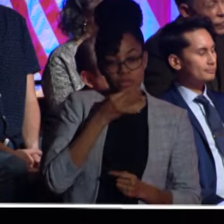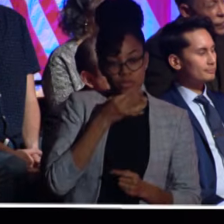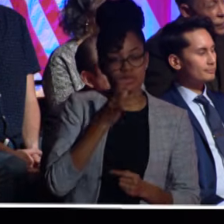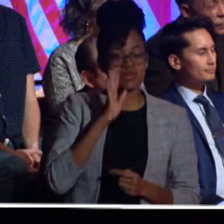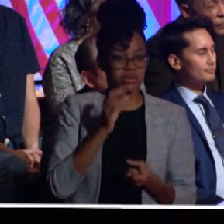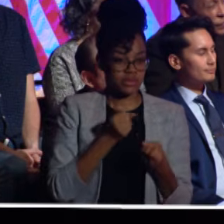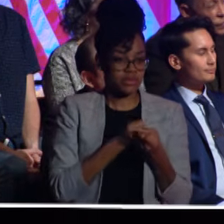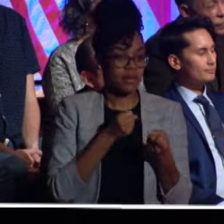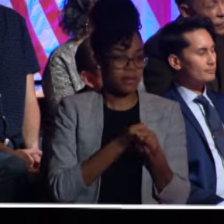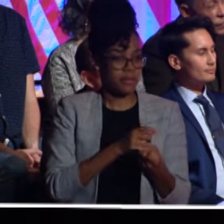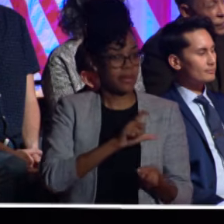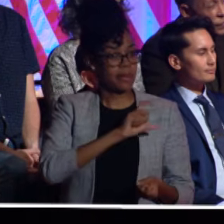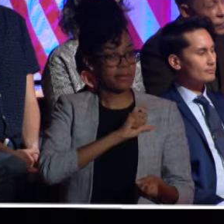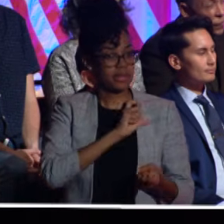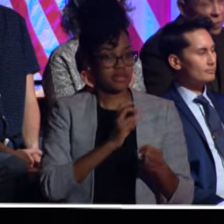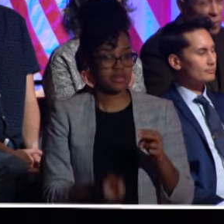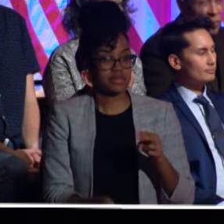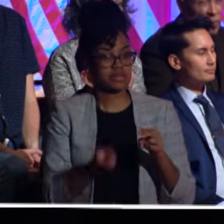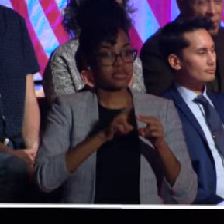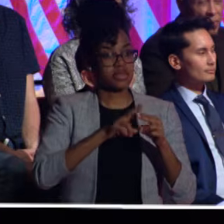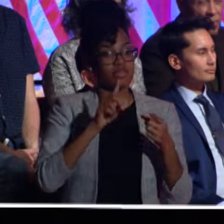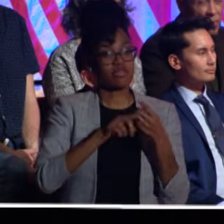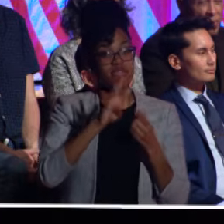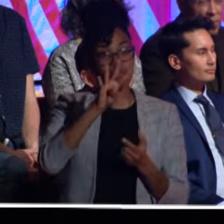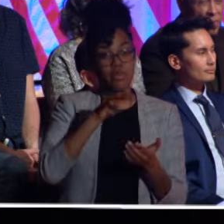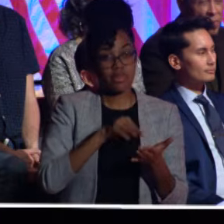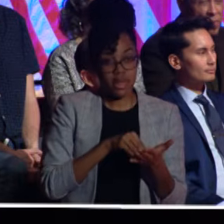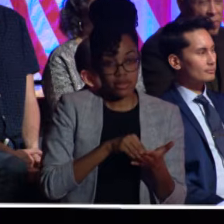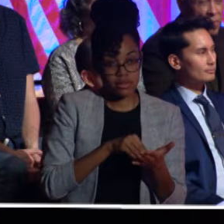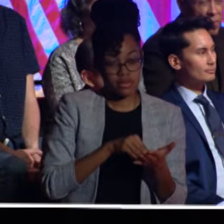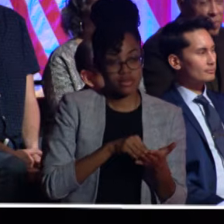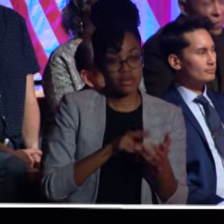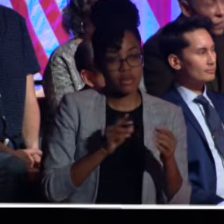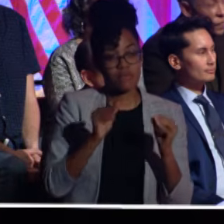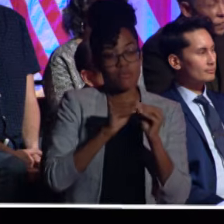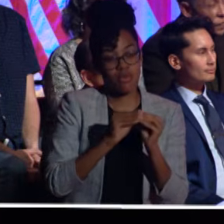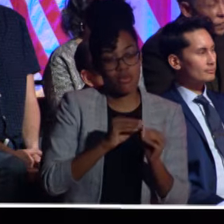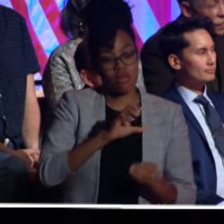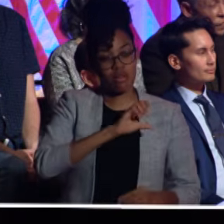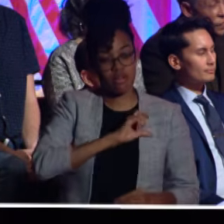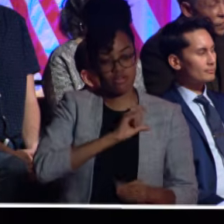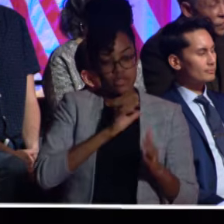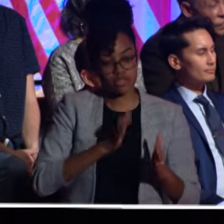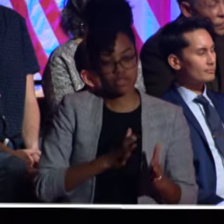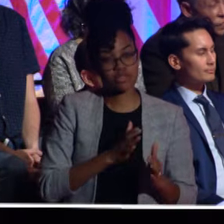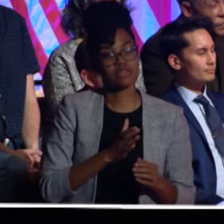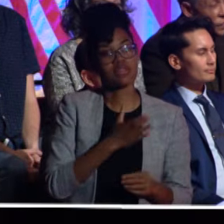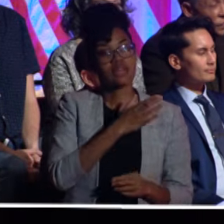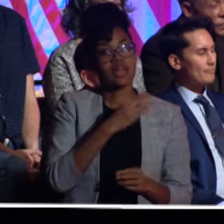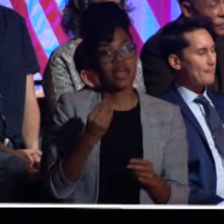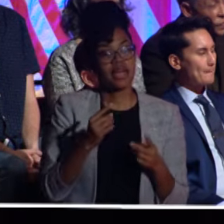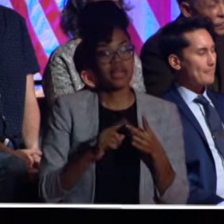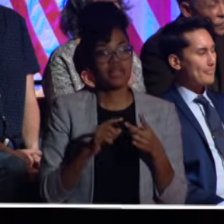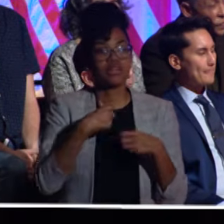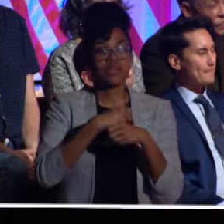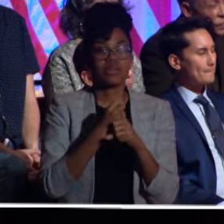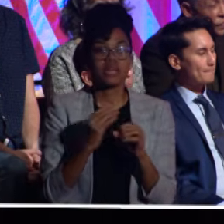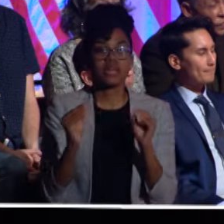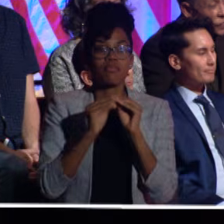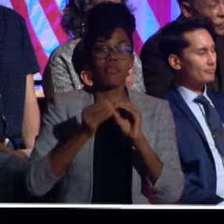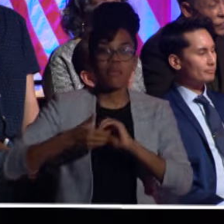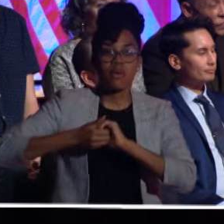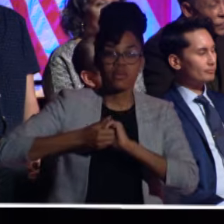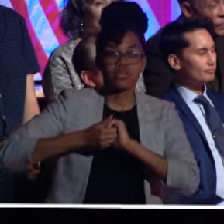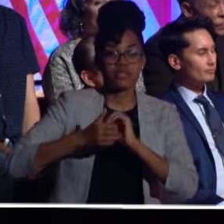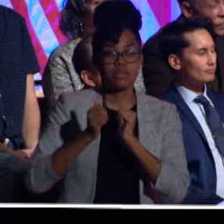to get our police forces up to 4,000, including an innovative new partnership between MPD and